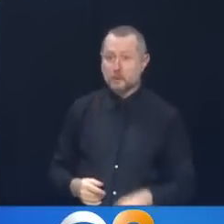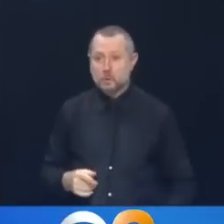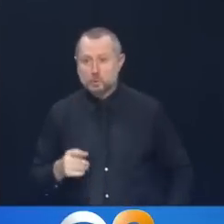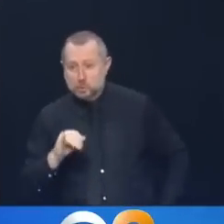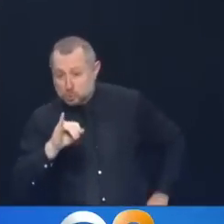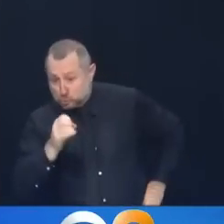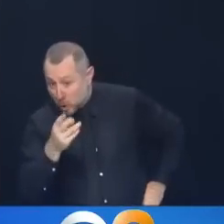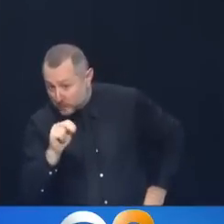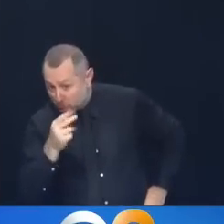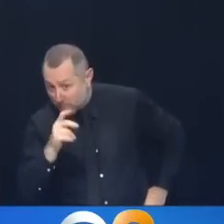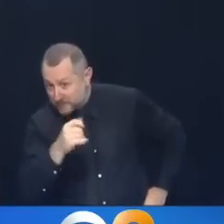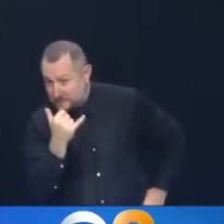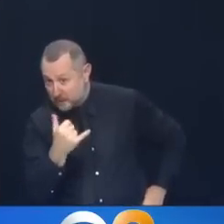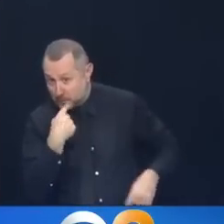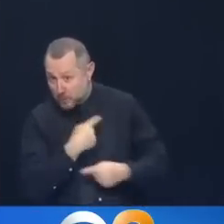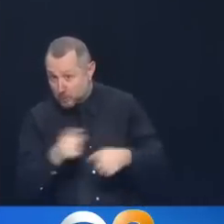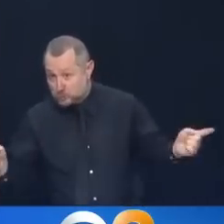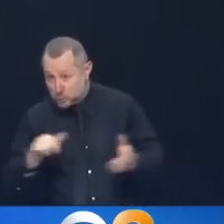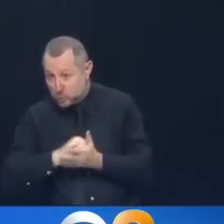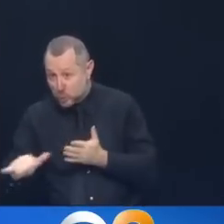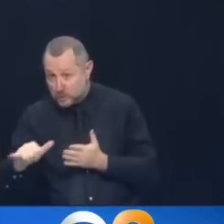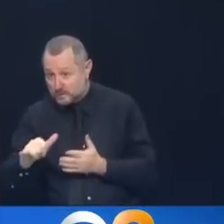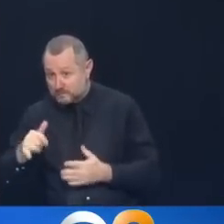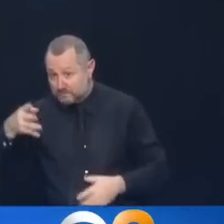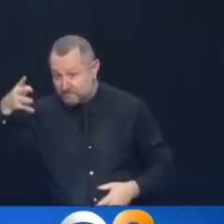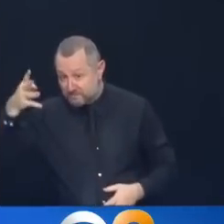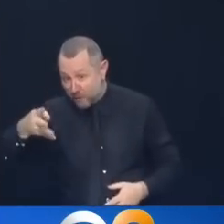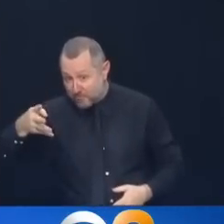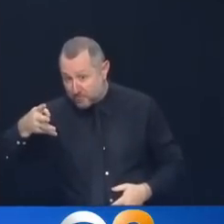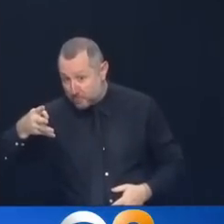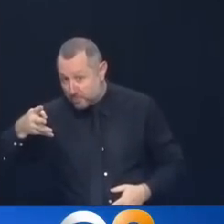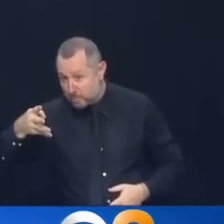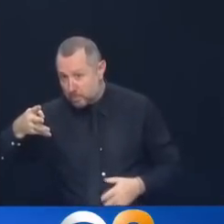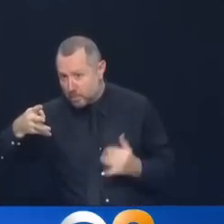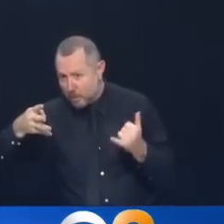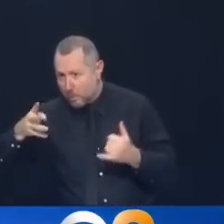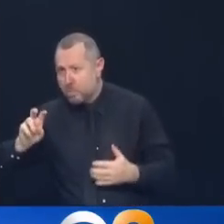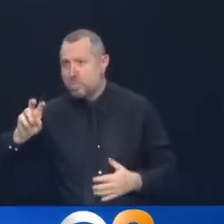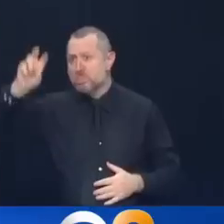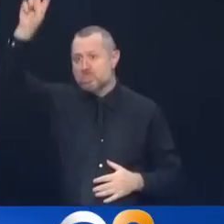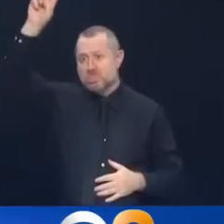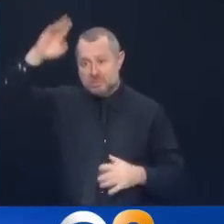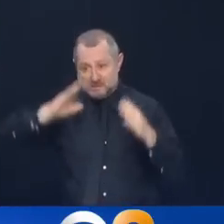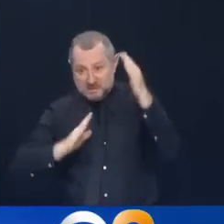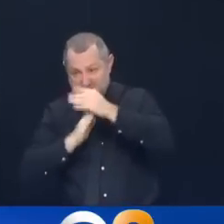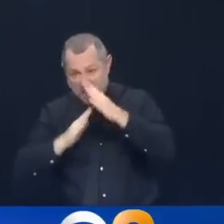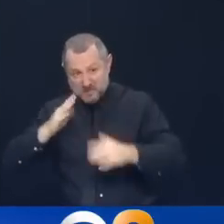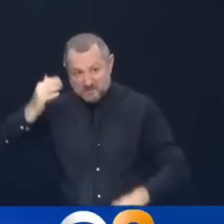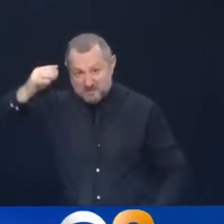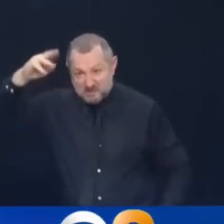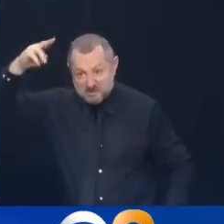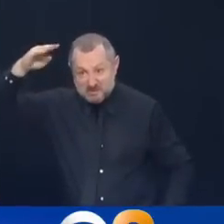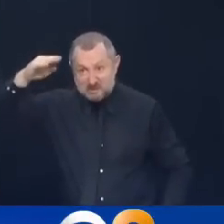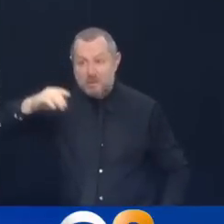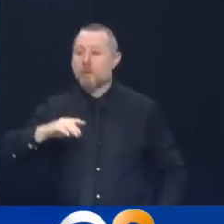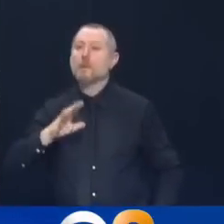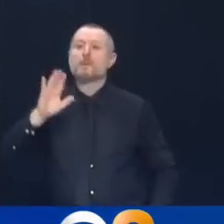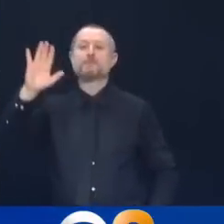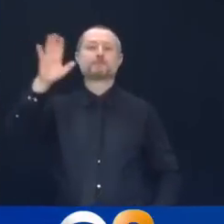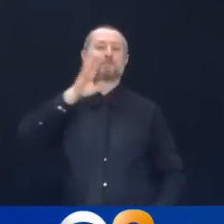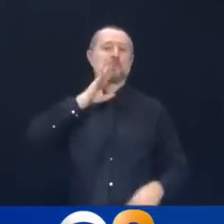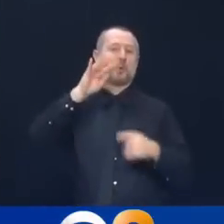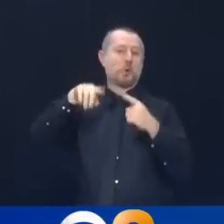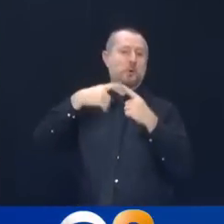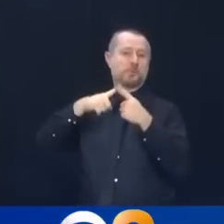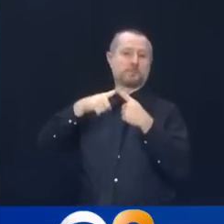now 4th in the nation, is in the top 15? So this is positivity ratings. I'm talking about, remember, the R-naught,